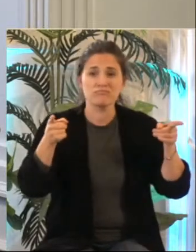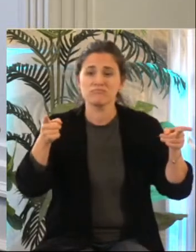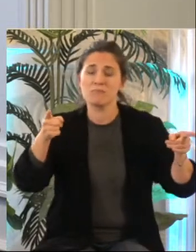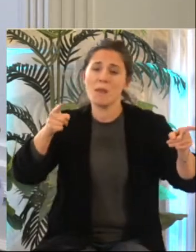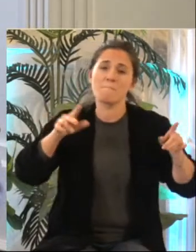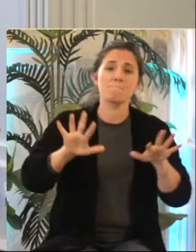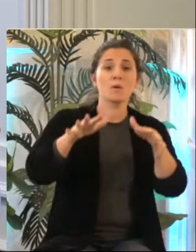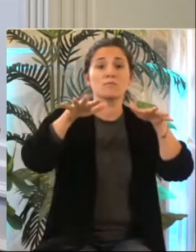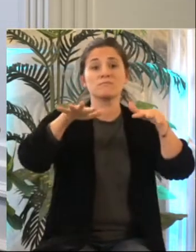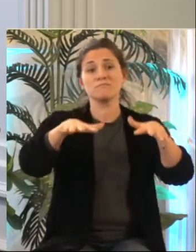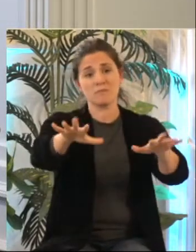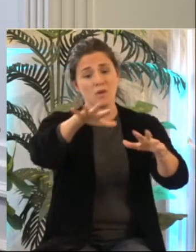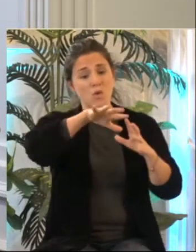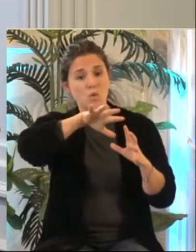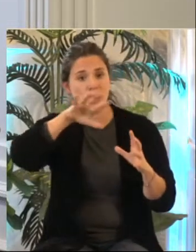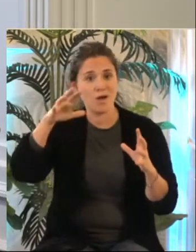hear.